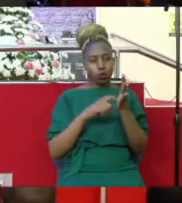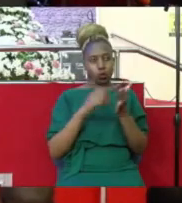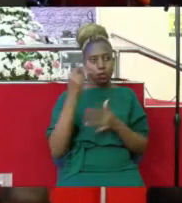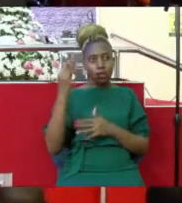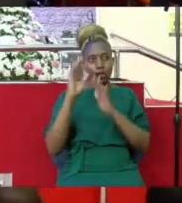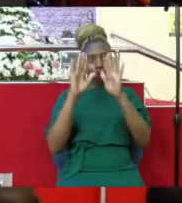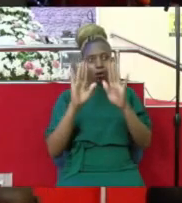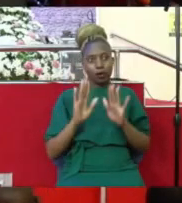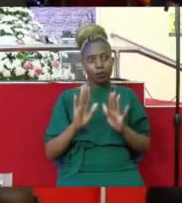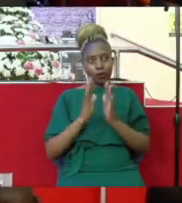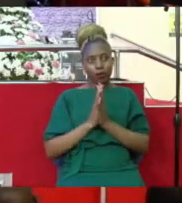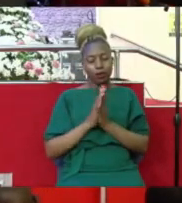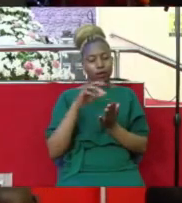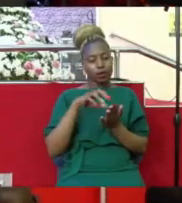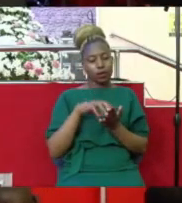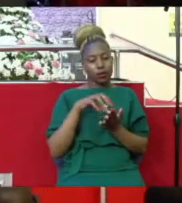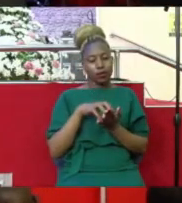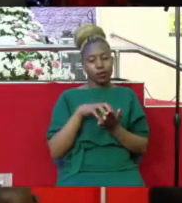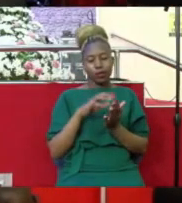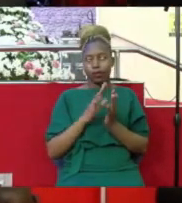important components.